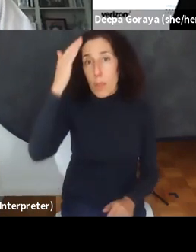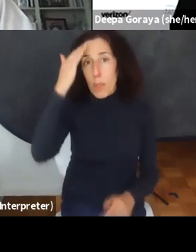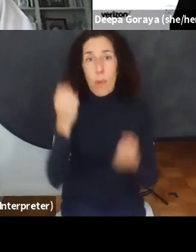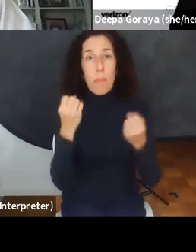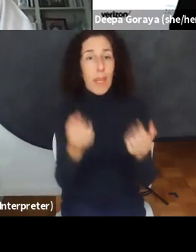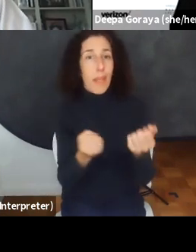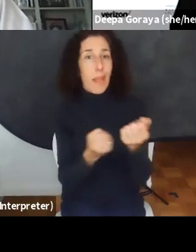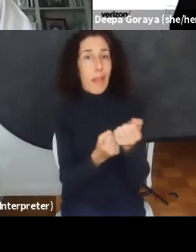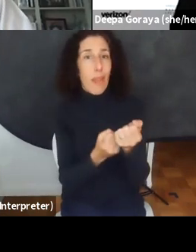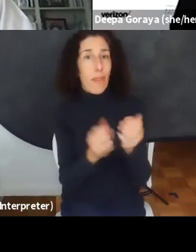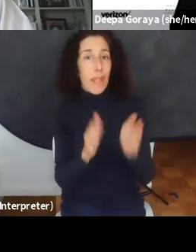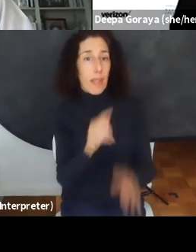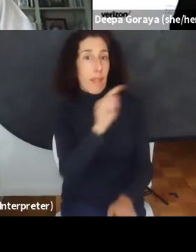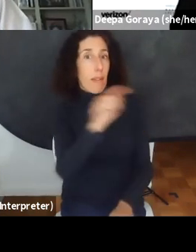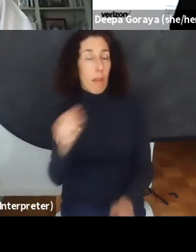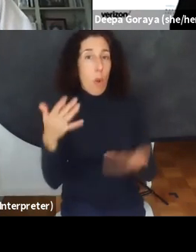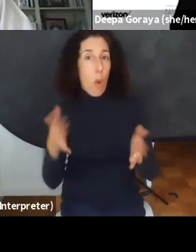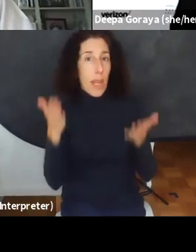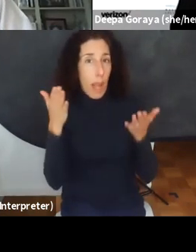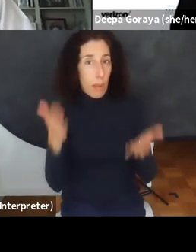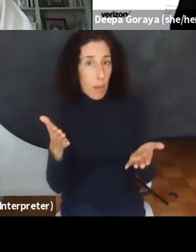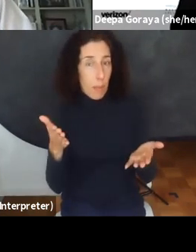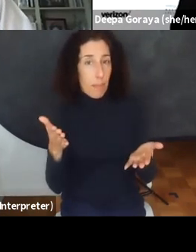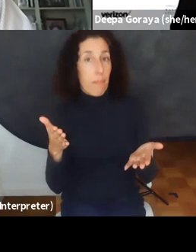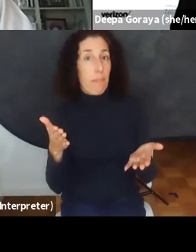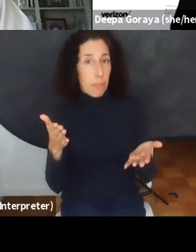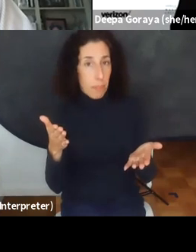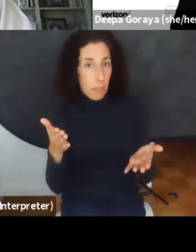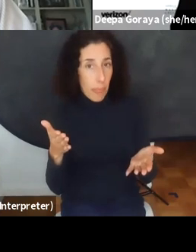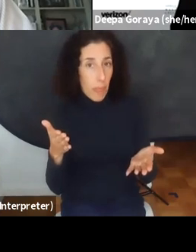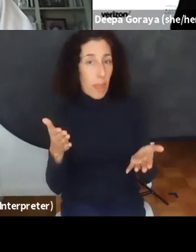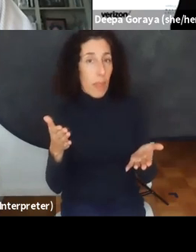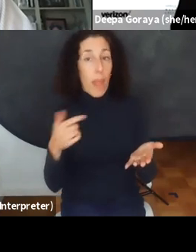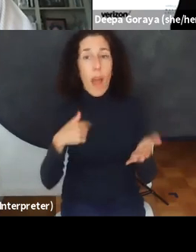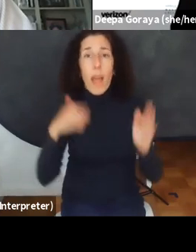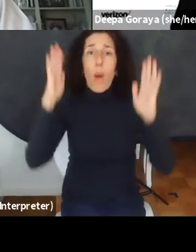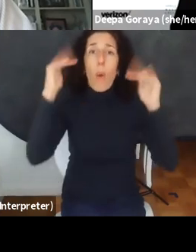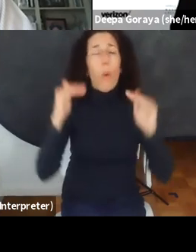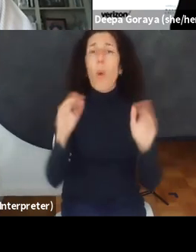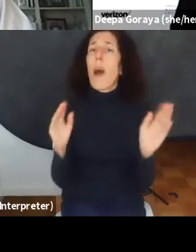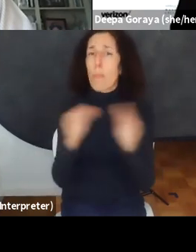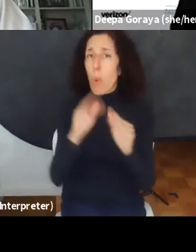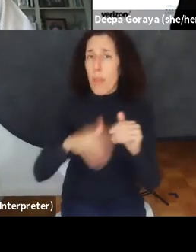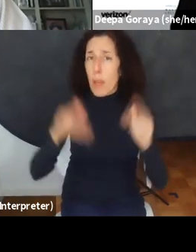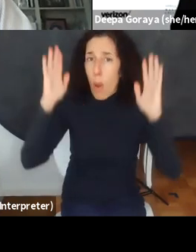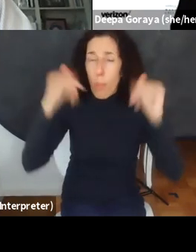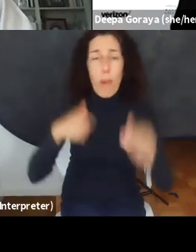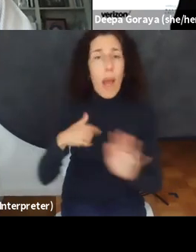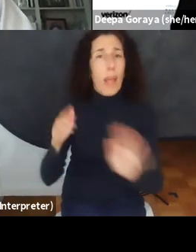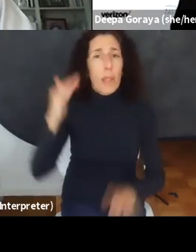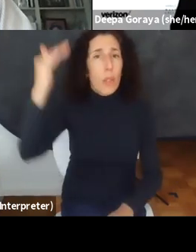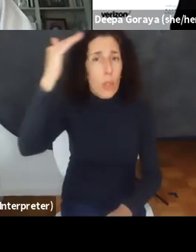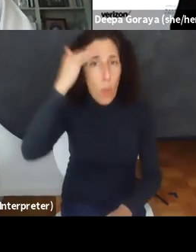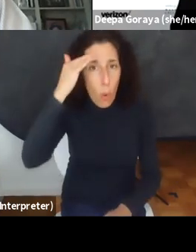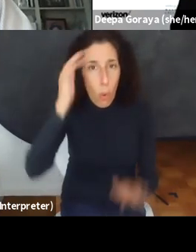forefront, I have hope. I have more than hope. I know that